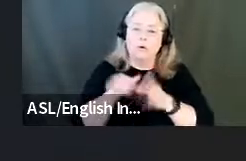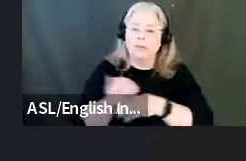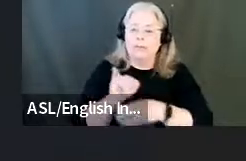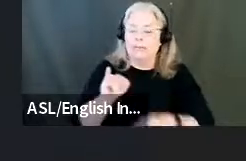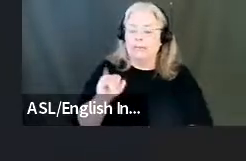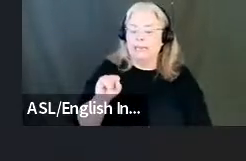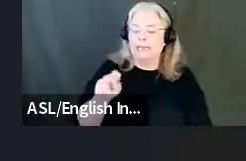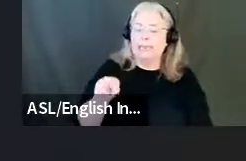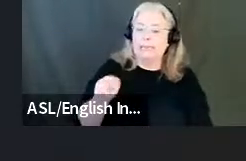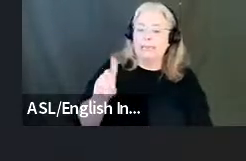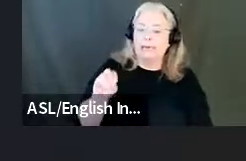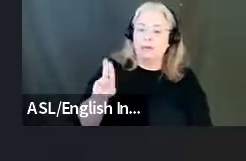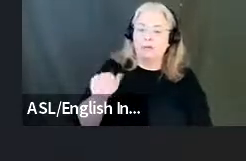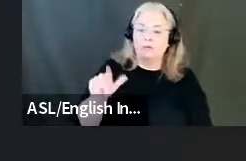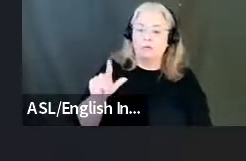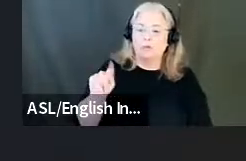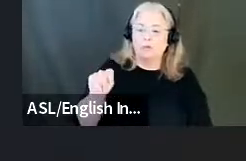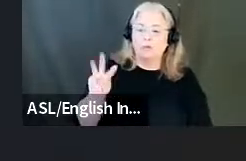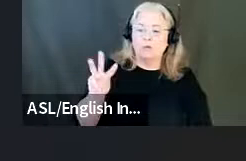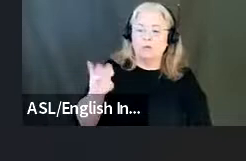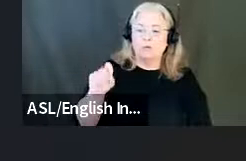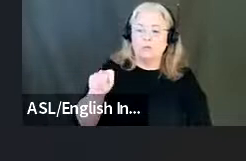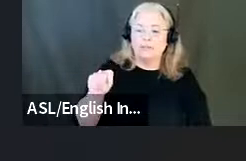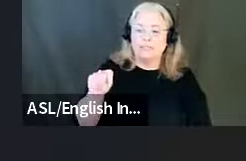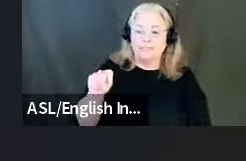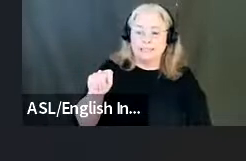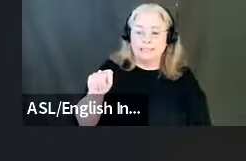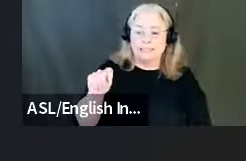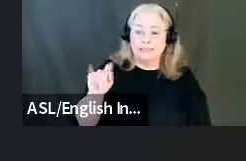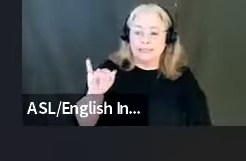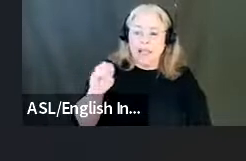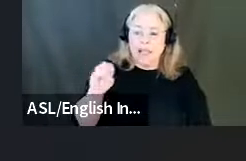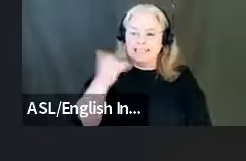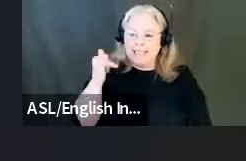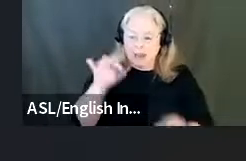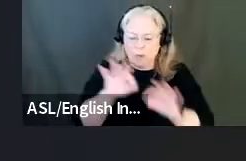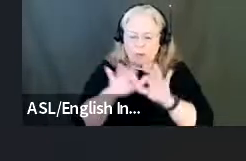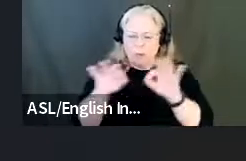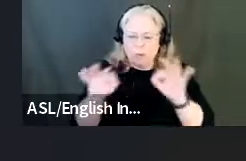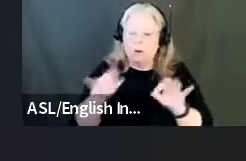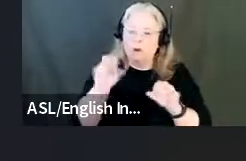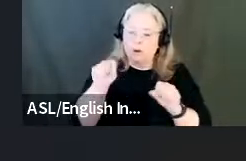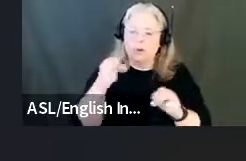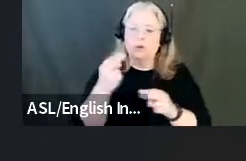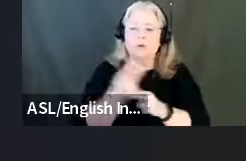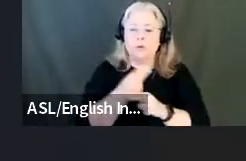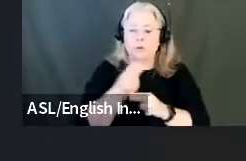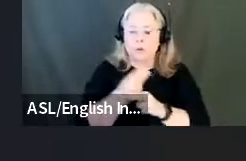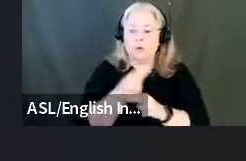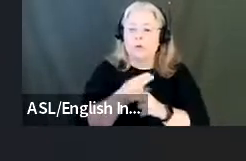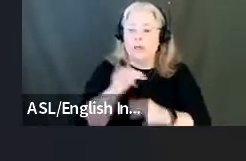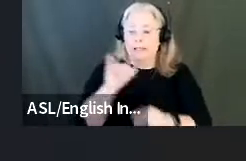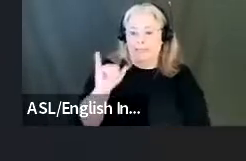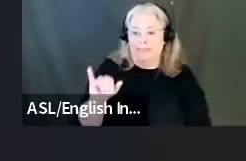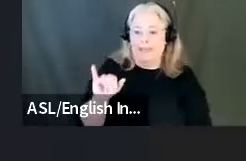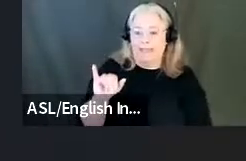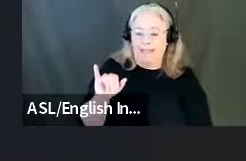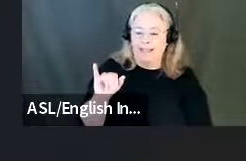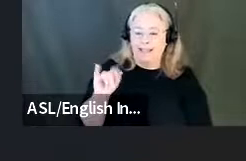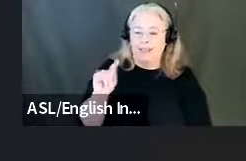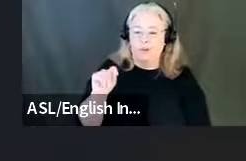twist tie, what I wanted to do was show you how you can also take that industrial twist